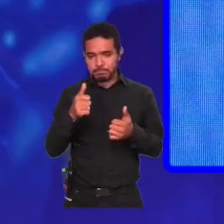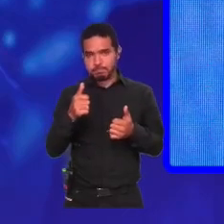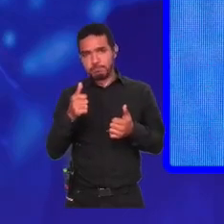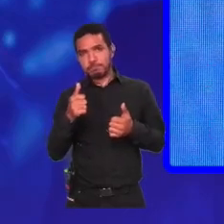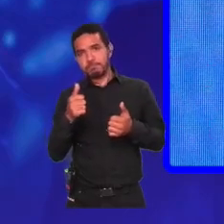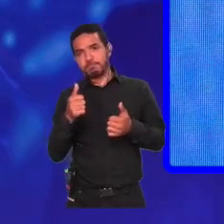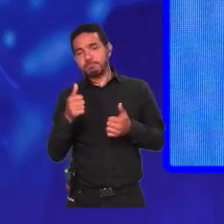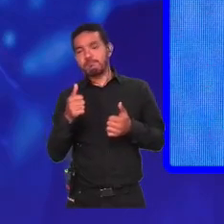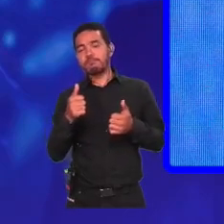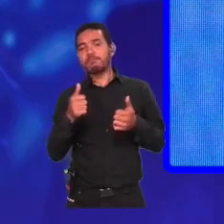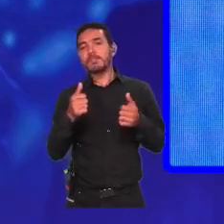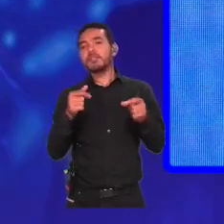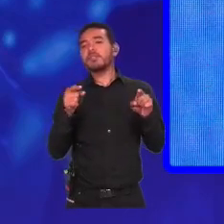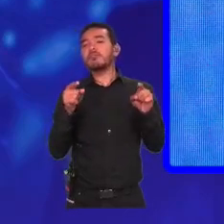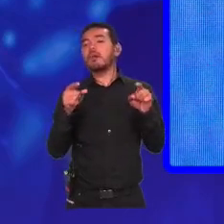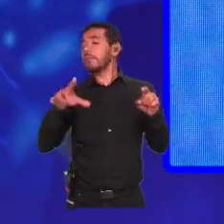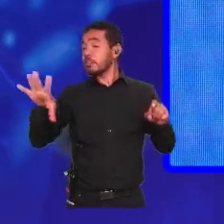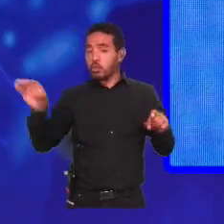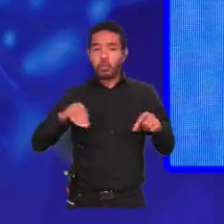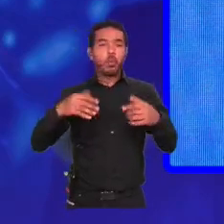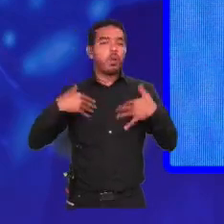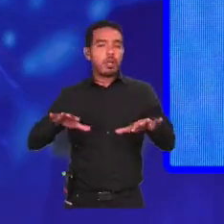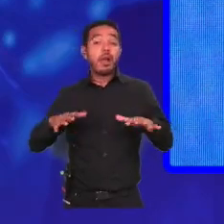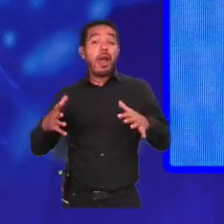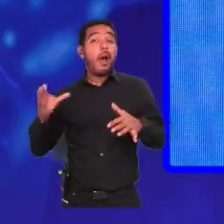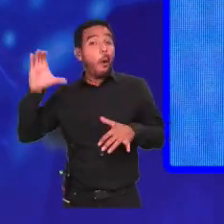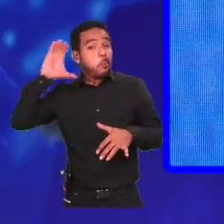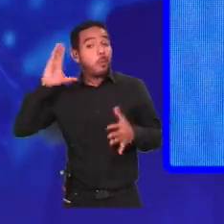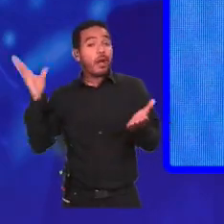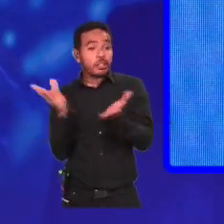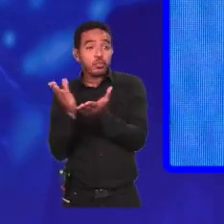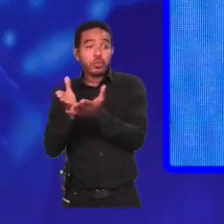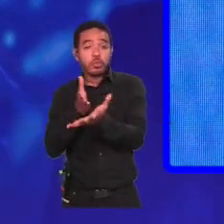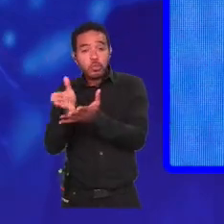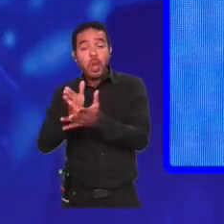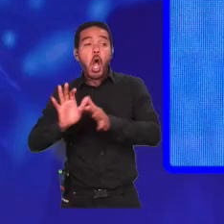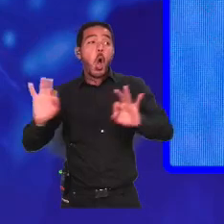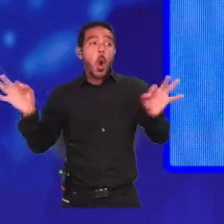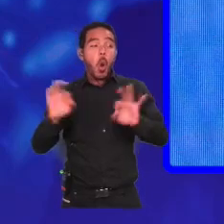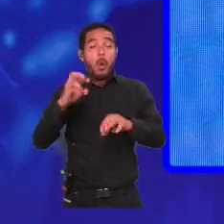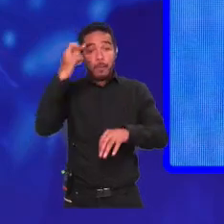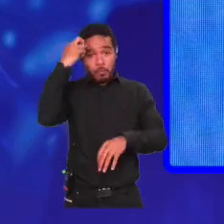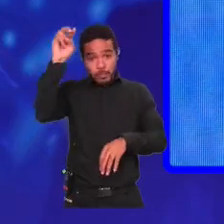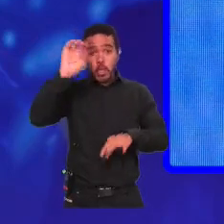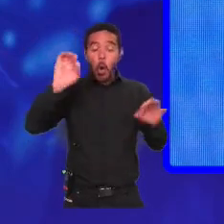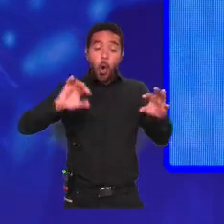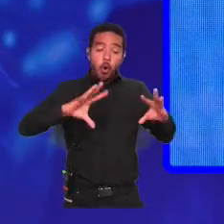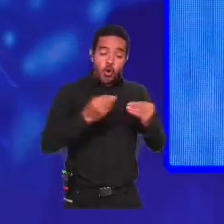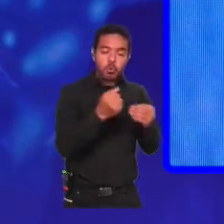student, as a professional, or as a studio. And that advice is confidence,